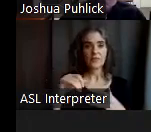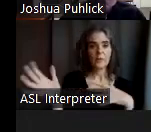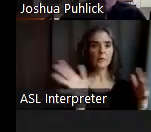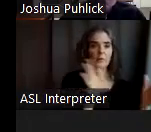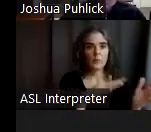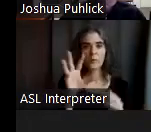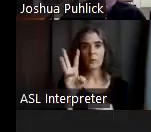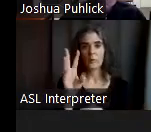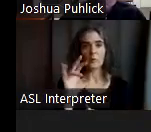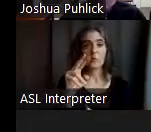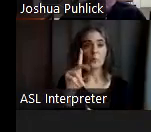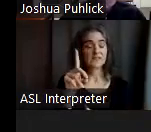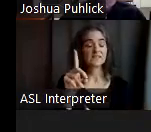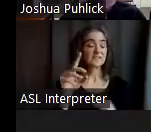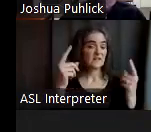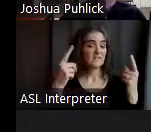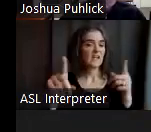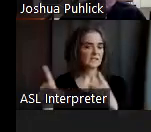at the Jones Center. So